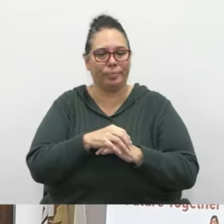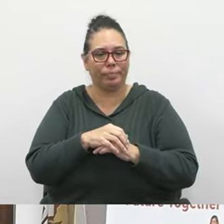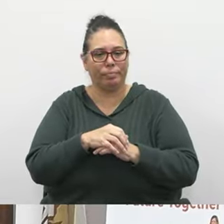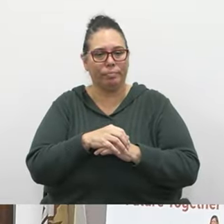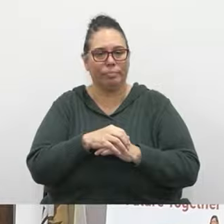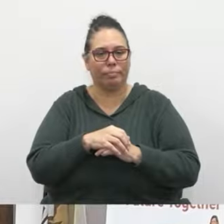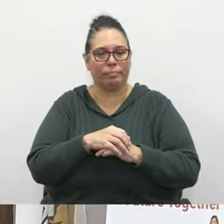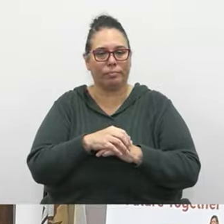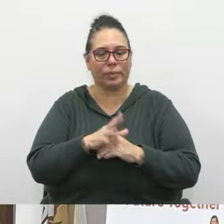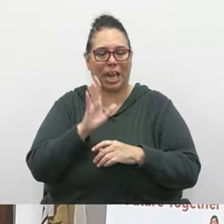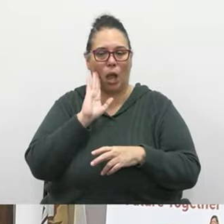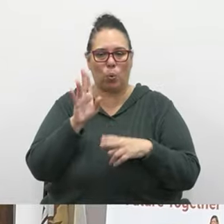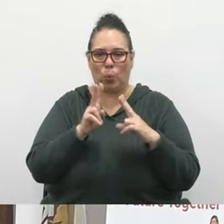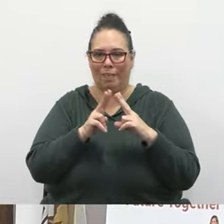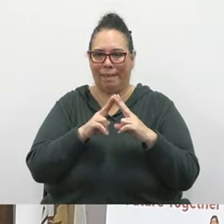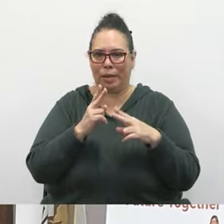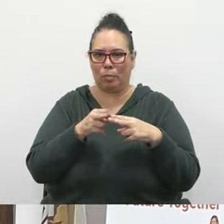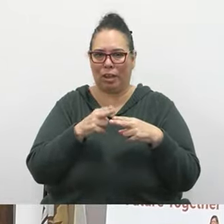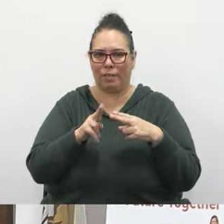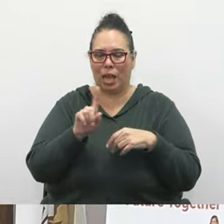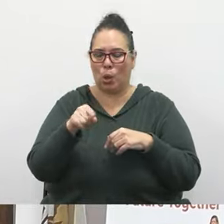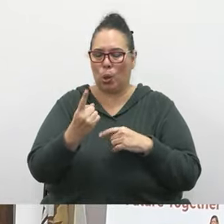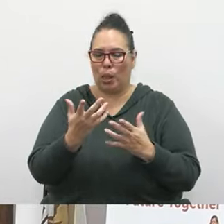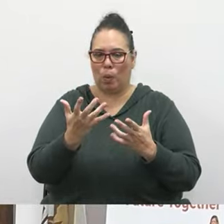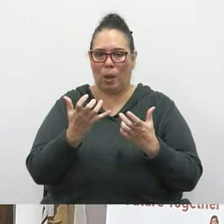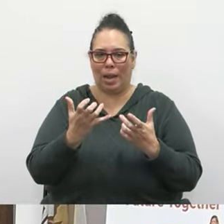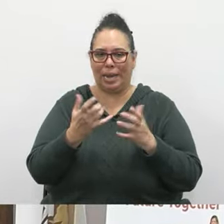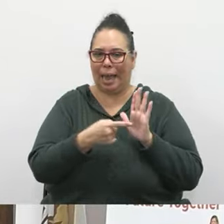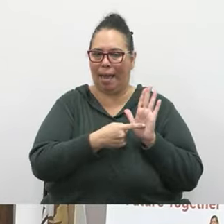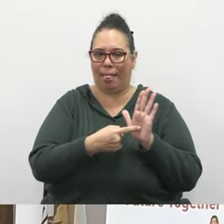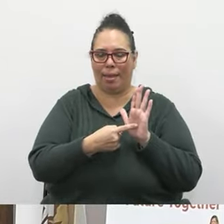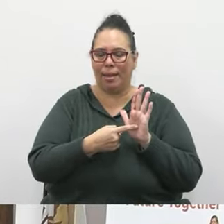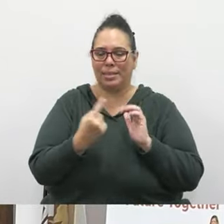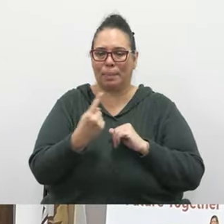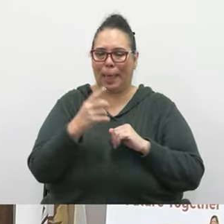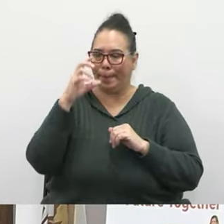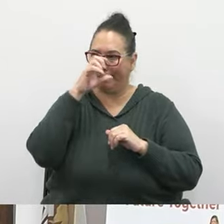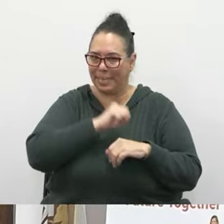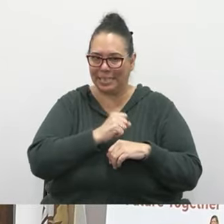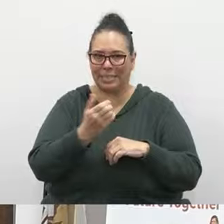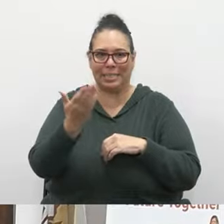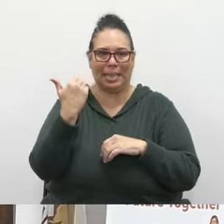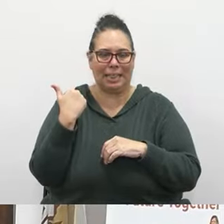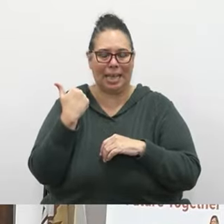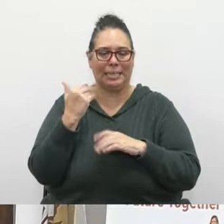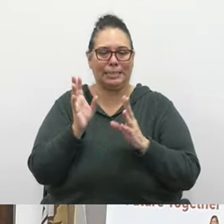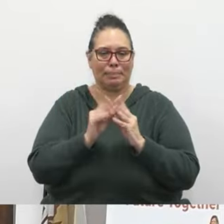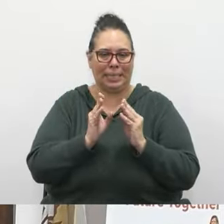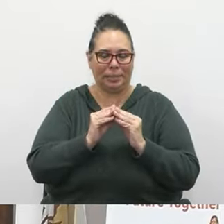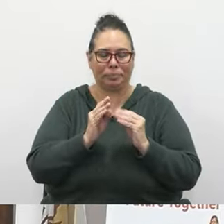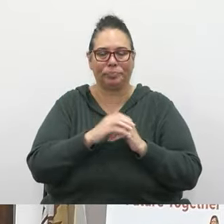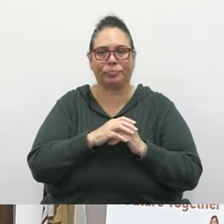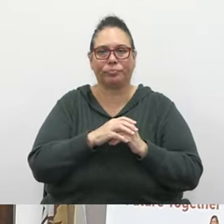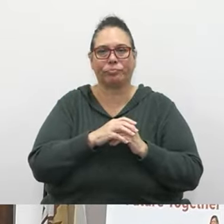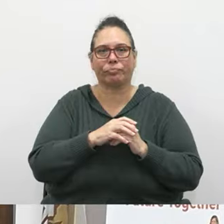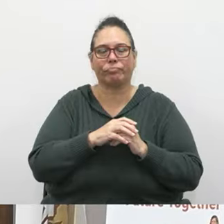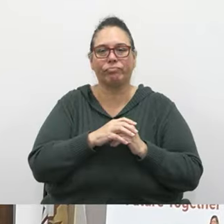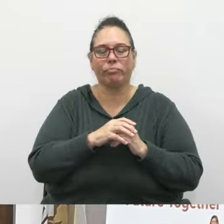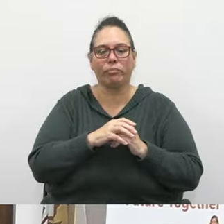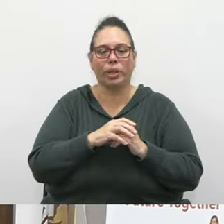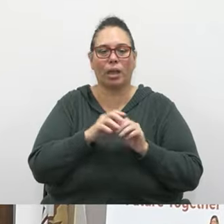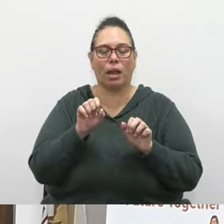So I will be very, very brief. I only wanted to highlight something that I missed at the last board meeting, and that was